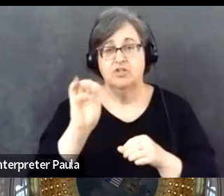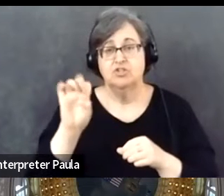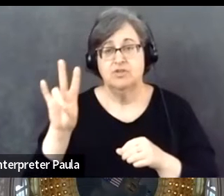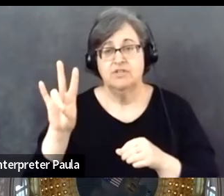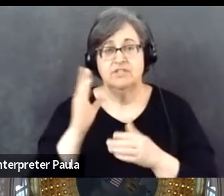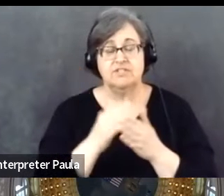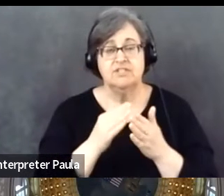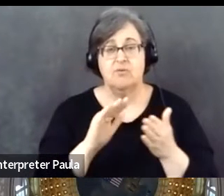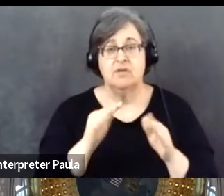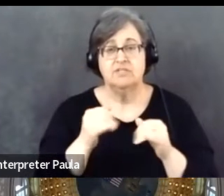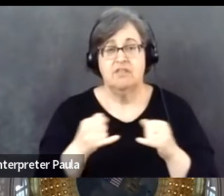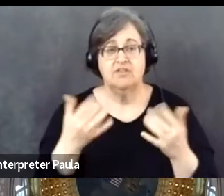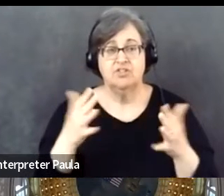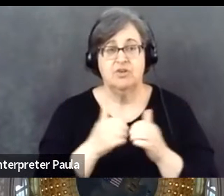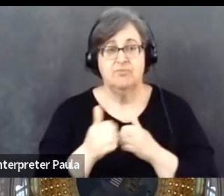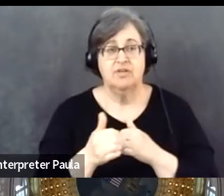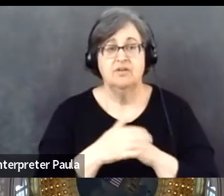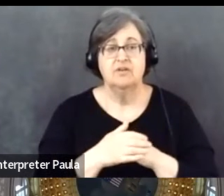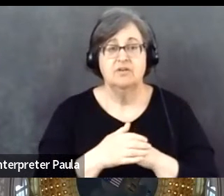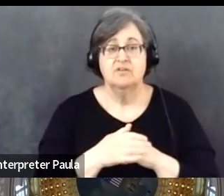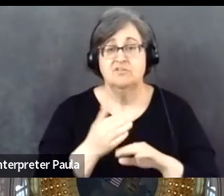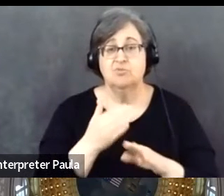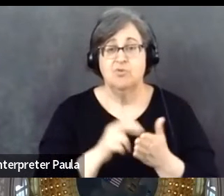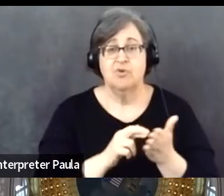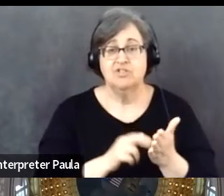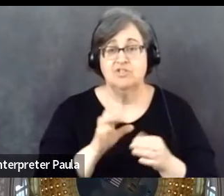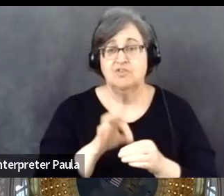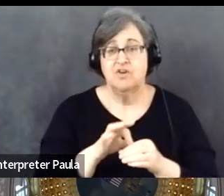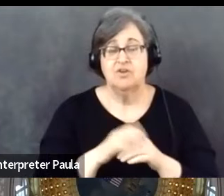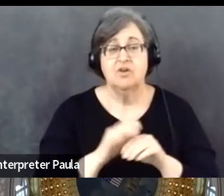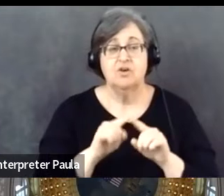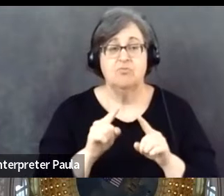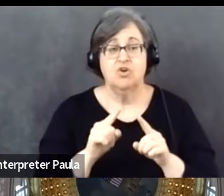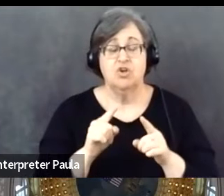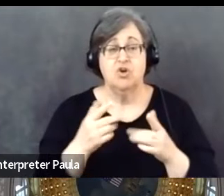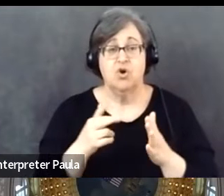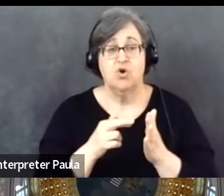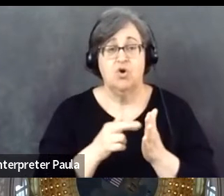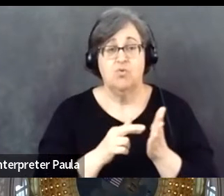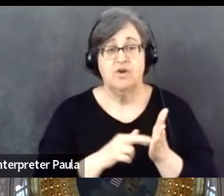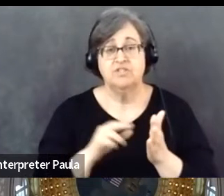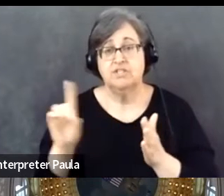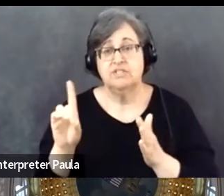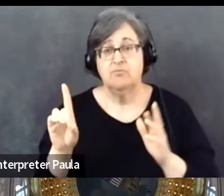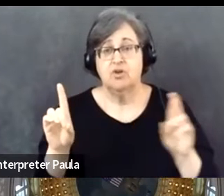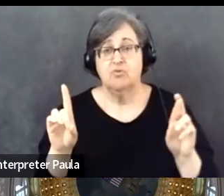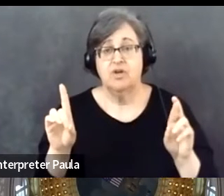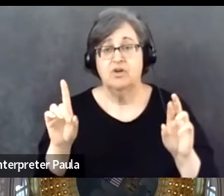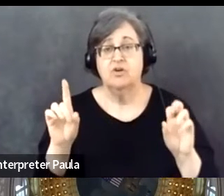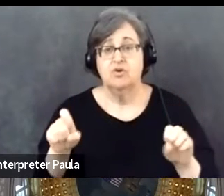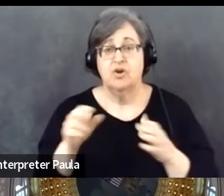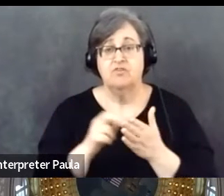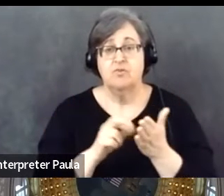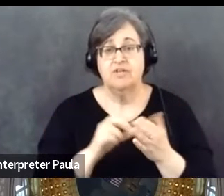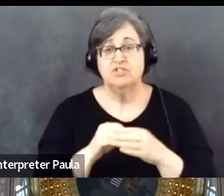key deadlines have come and gone. Your ability to pre-register to vote in the primary, but if you're a registered Democrat or Republican, you have to be registered